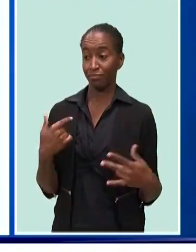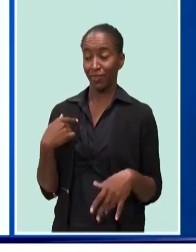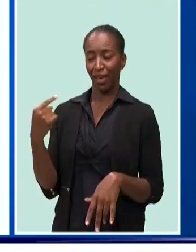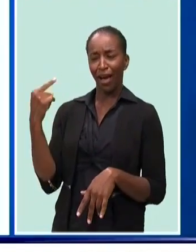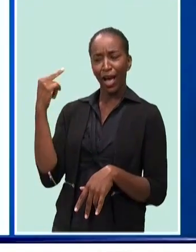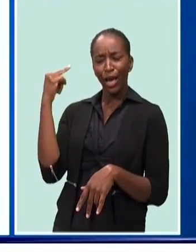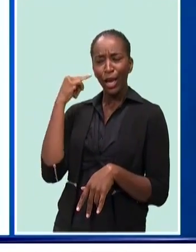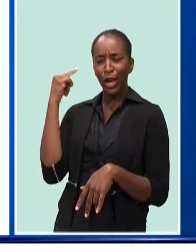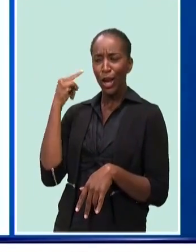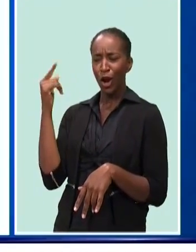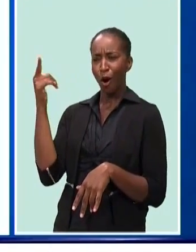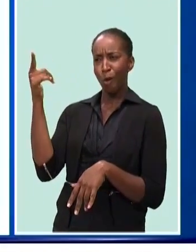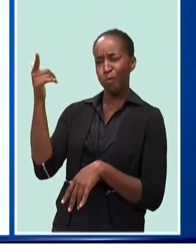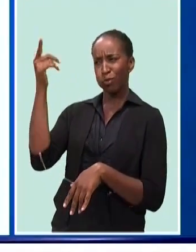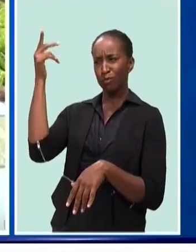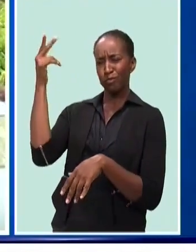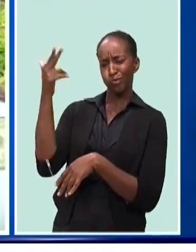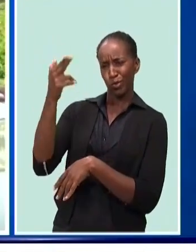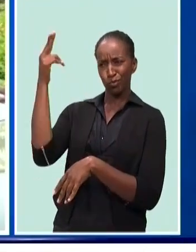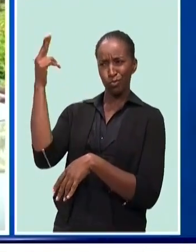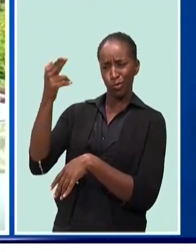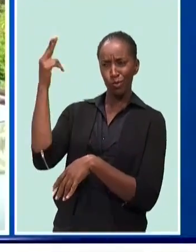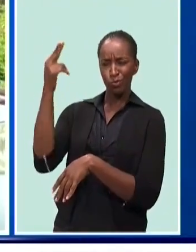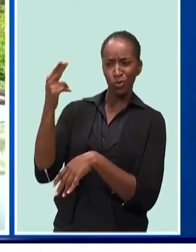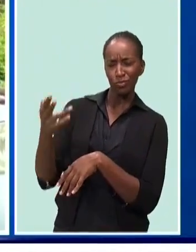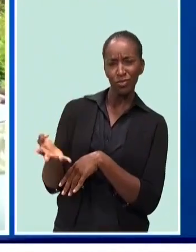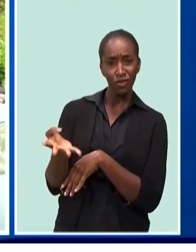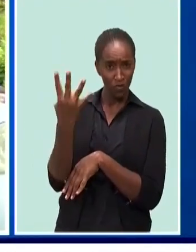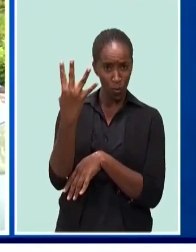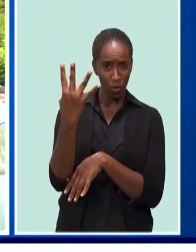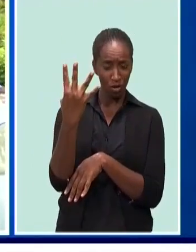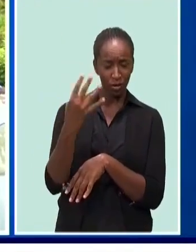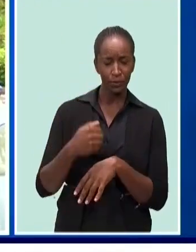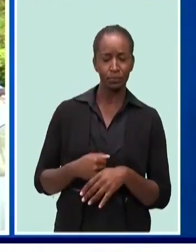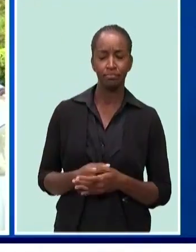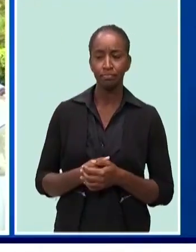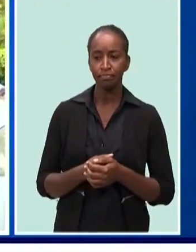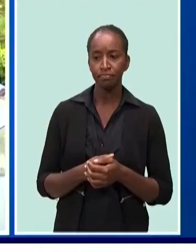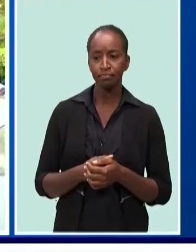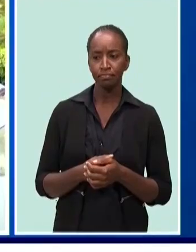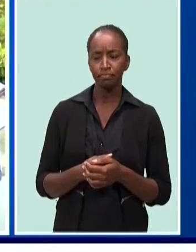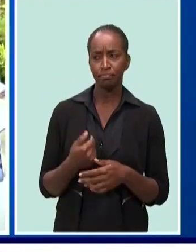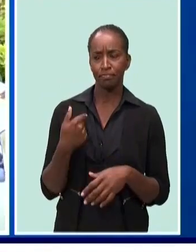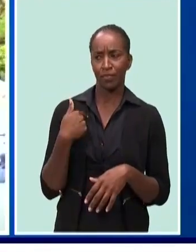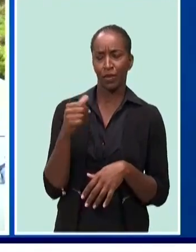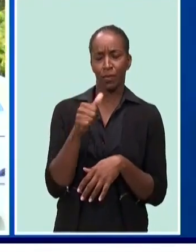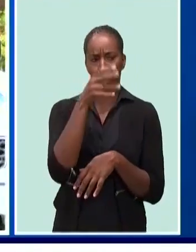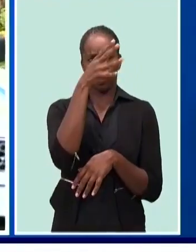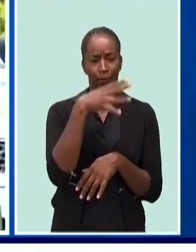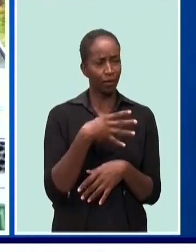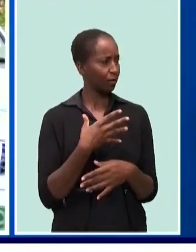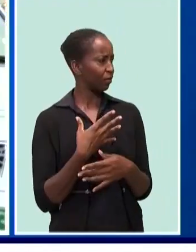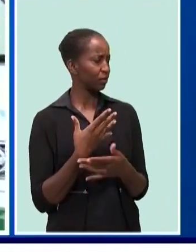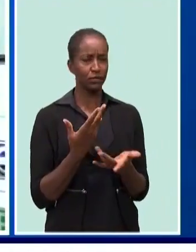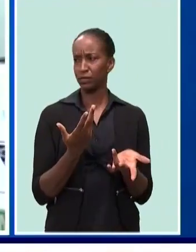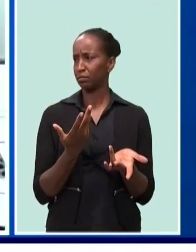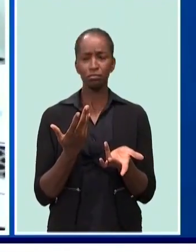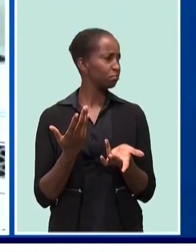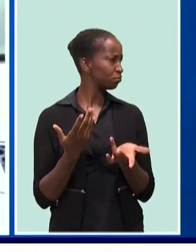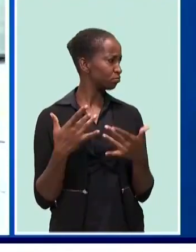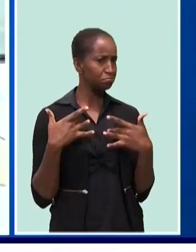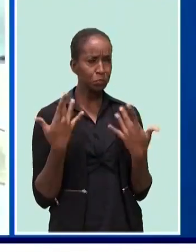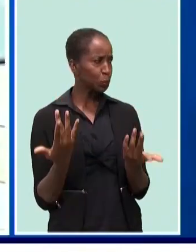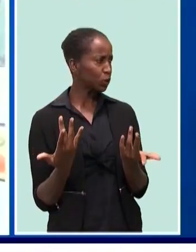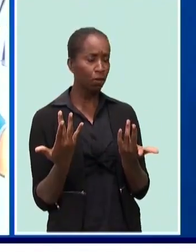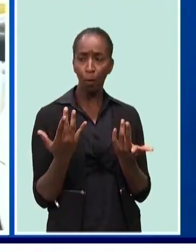4 shots that went off, and it was me and another gentleman, and we pointed in the direction